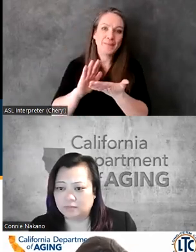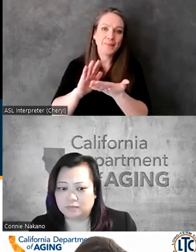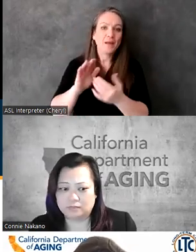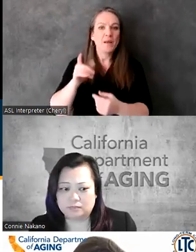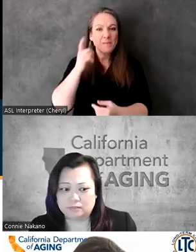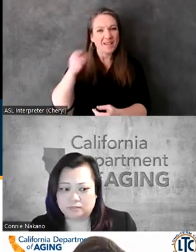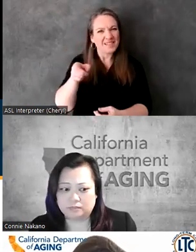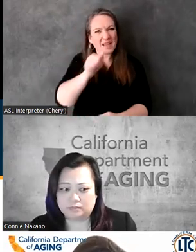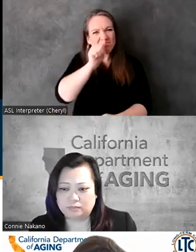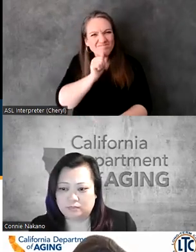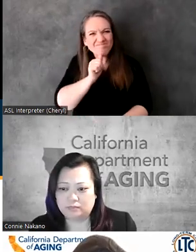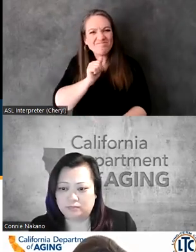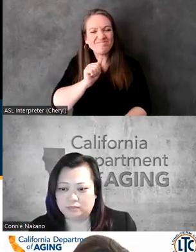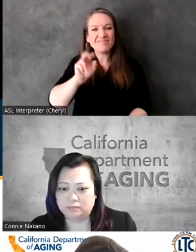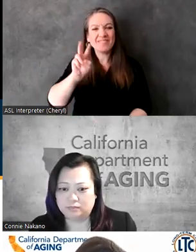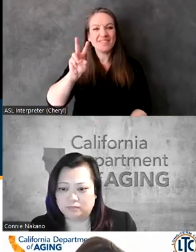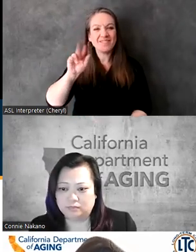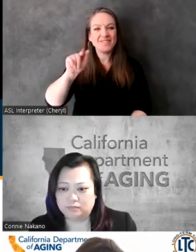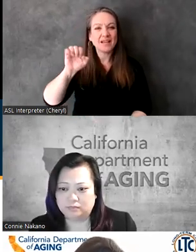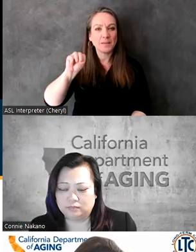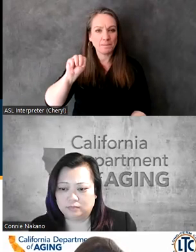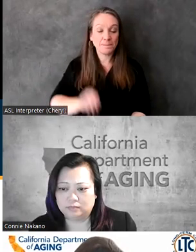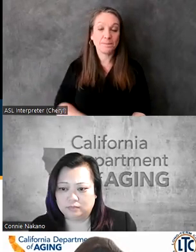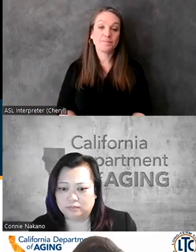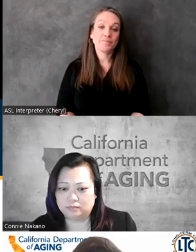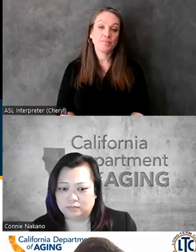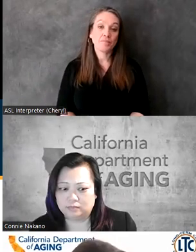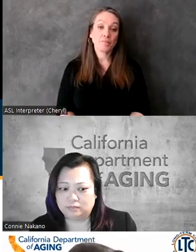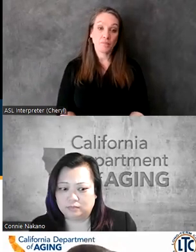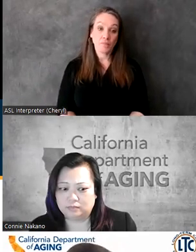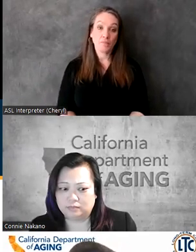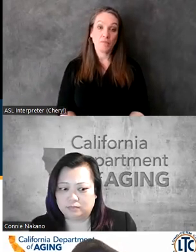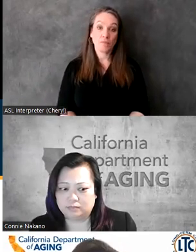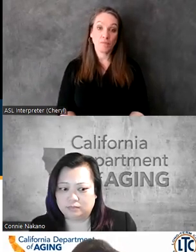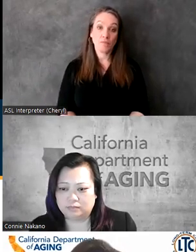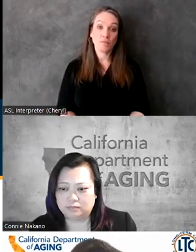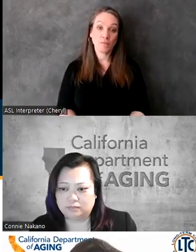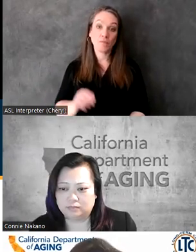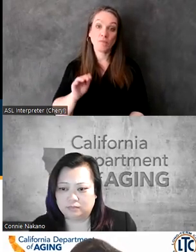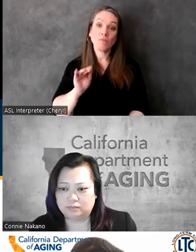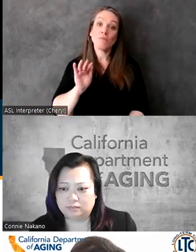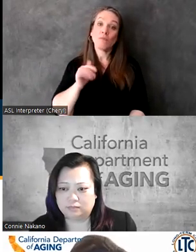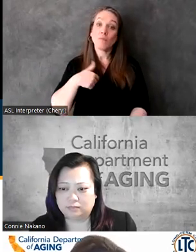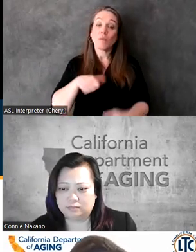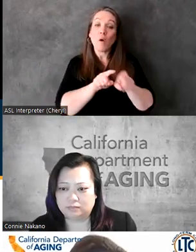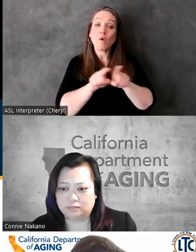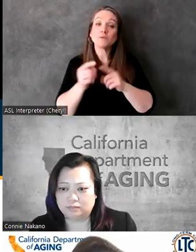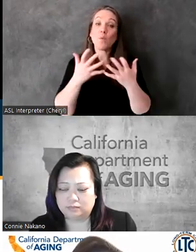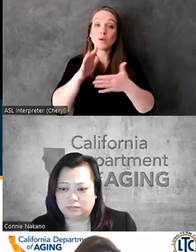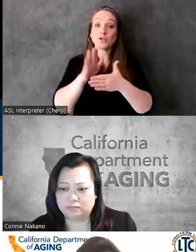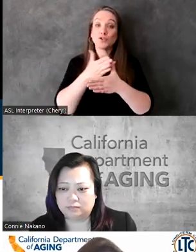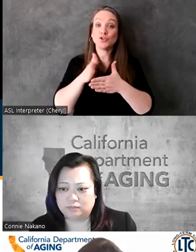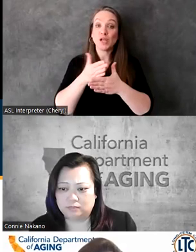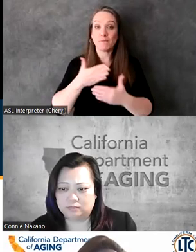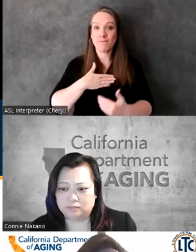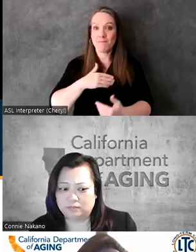victimized. So that's one level. And then I did want to share my live response